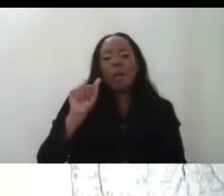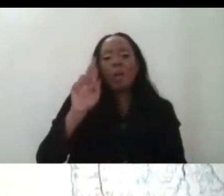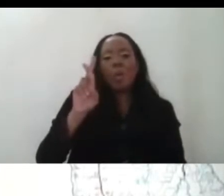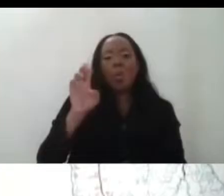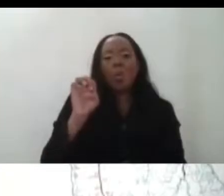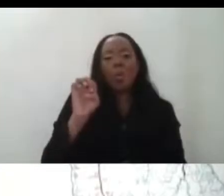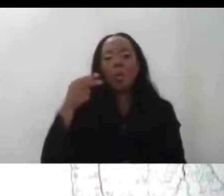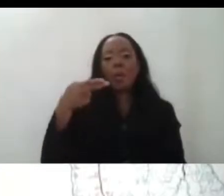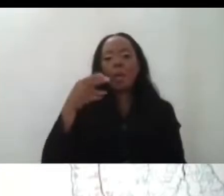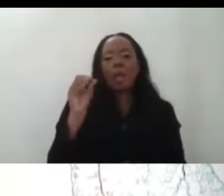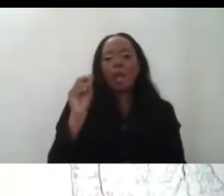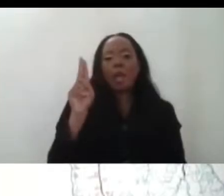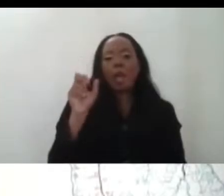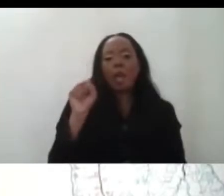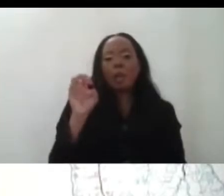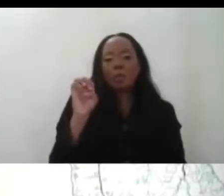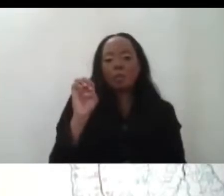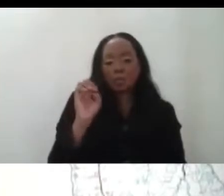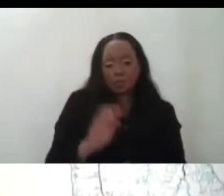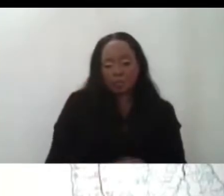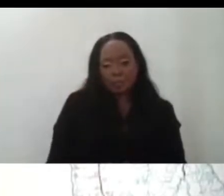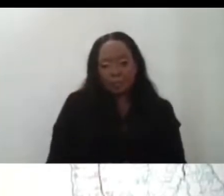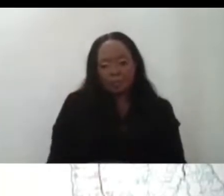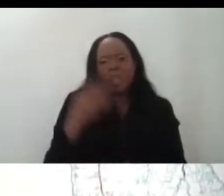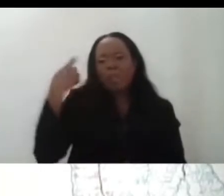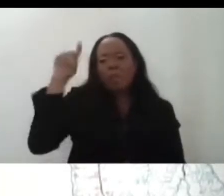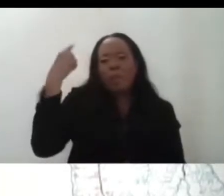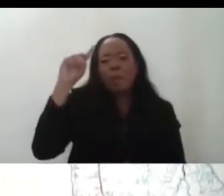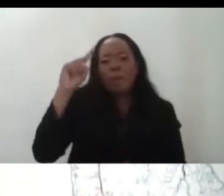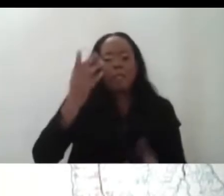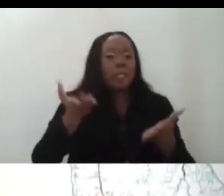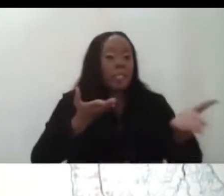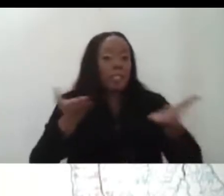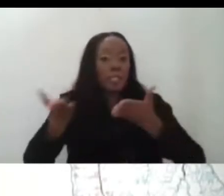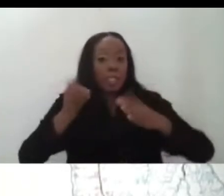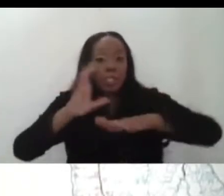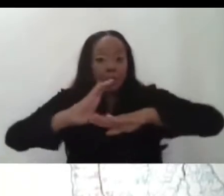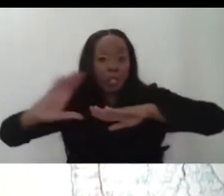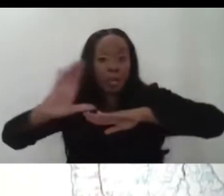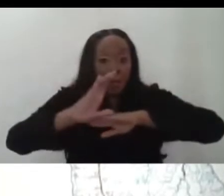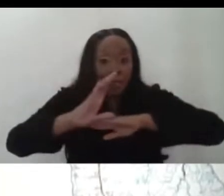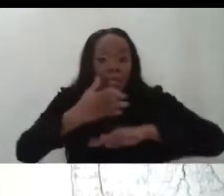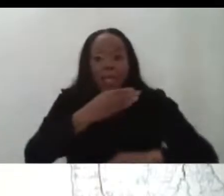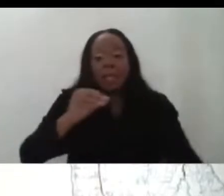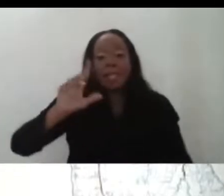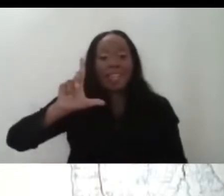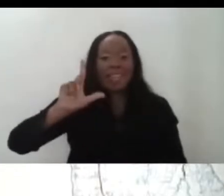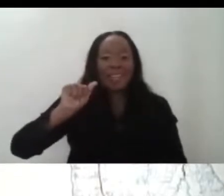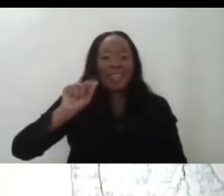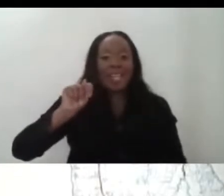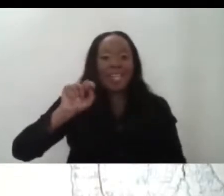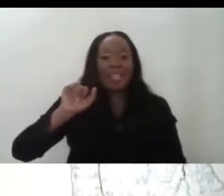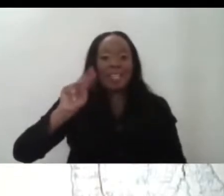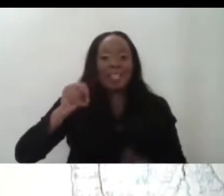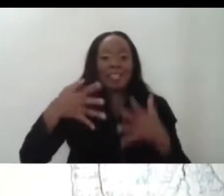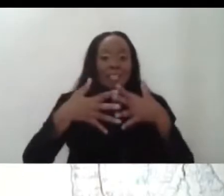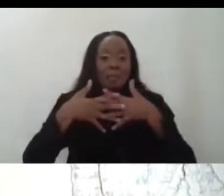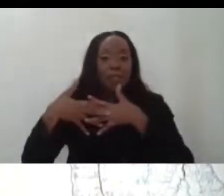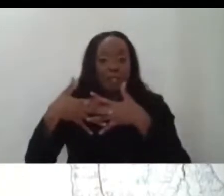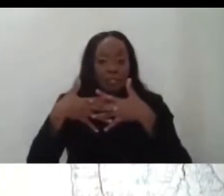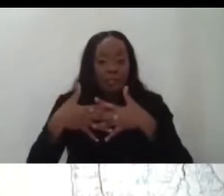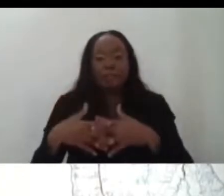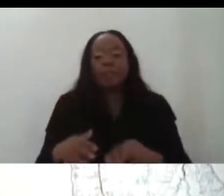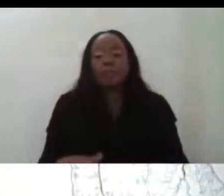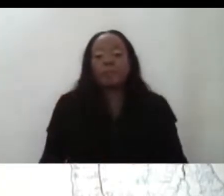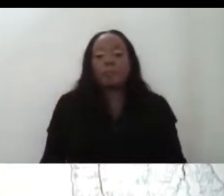what that is intended to serve, that's intended to serve the Caribbean and Latin America, some parts of Latin America. We have the opportunity,